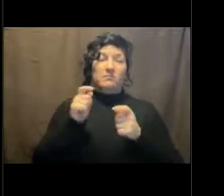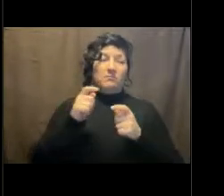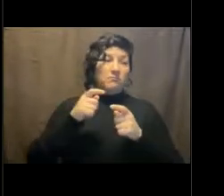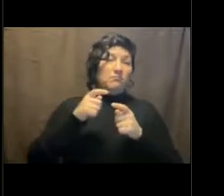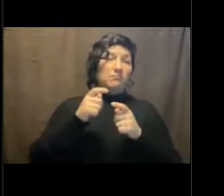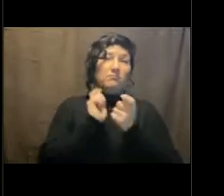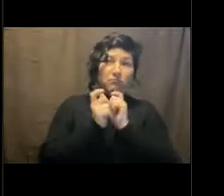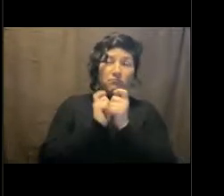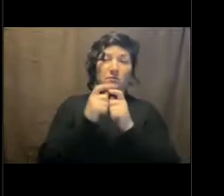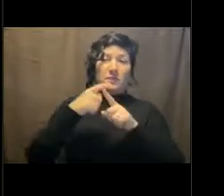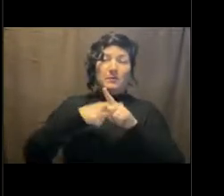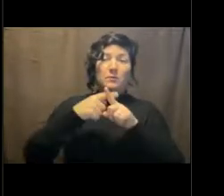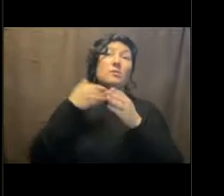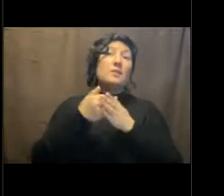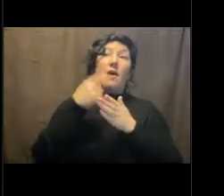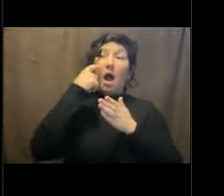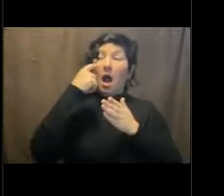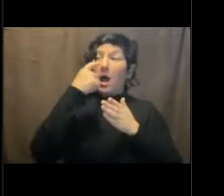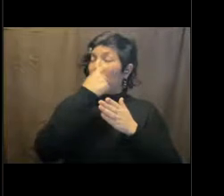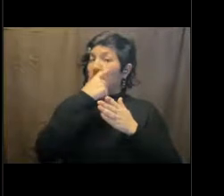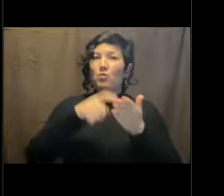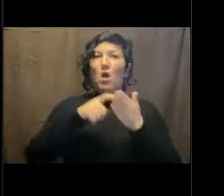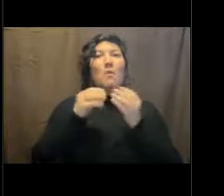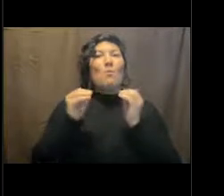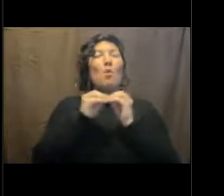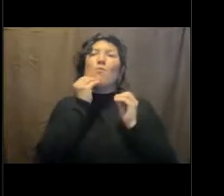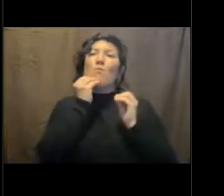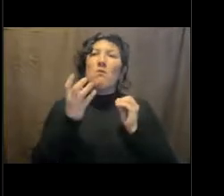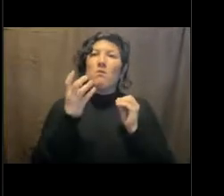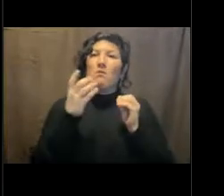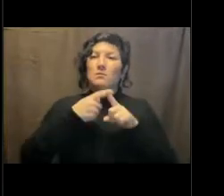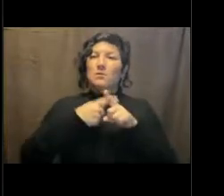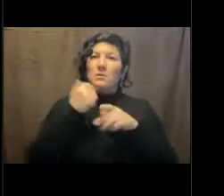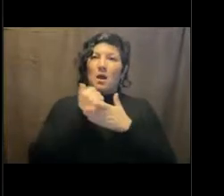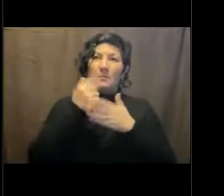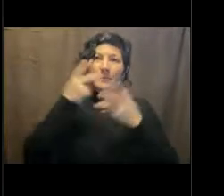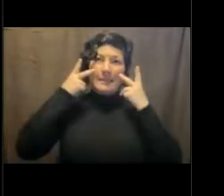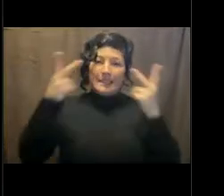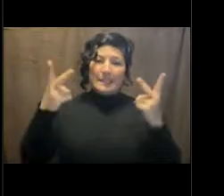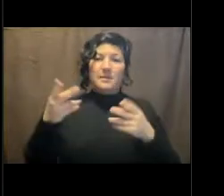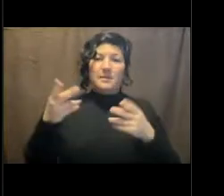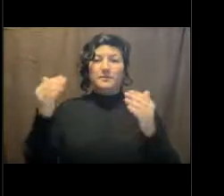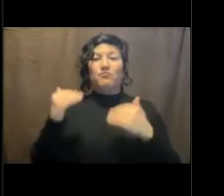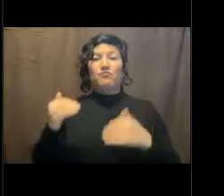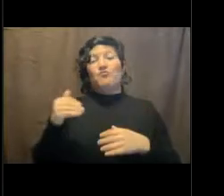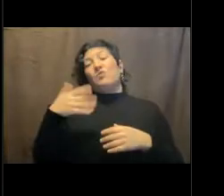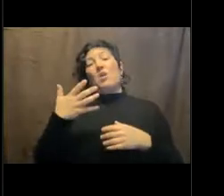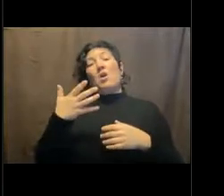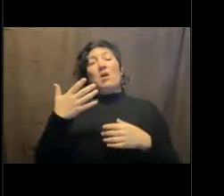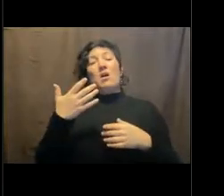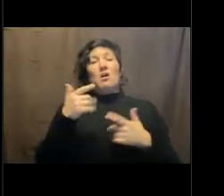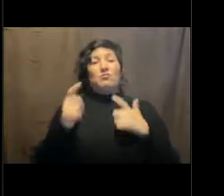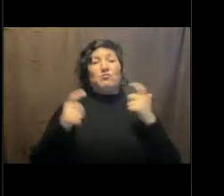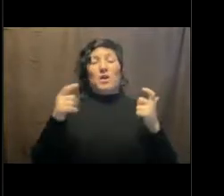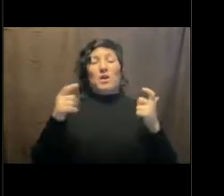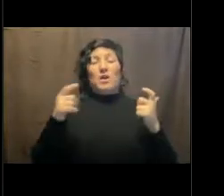their eyes where they need warmer temperatures. Great white sharks, for example, can also be warmer than average around their stomach area.